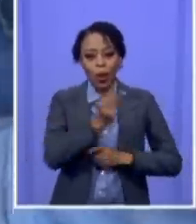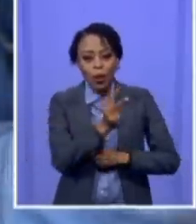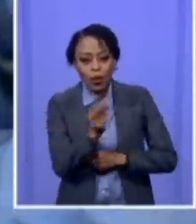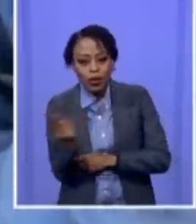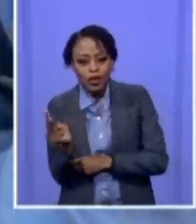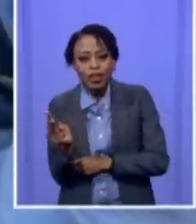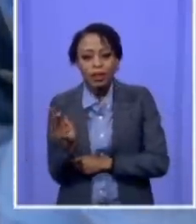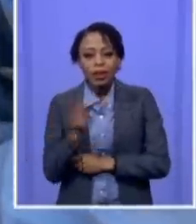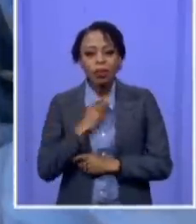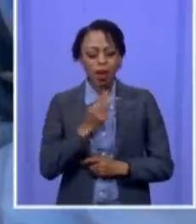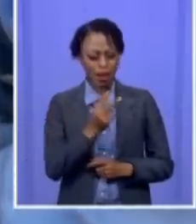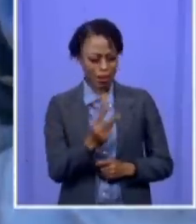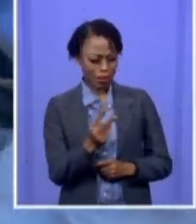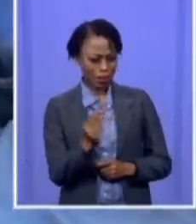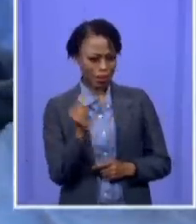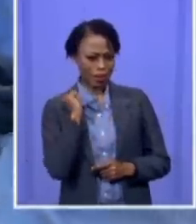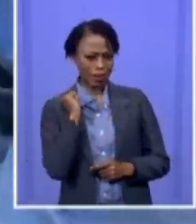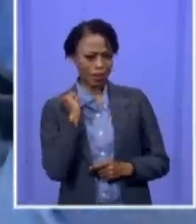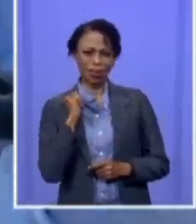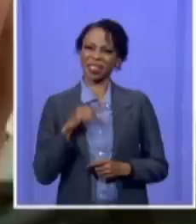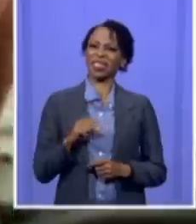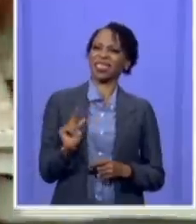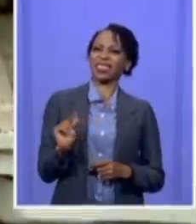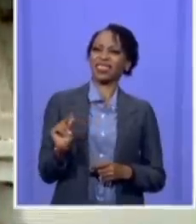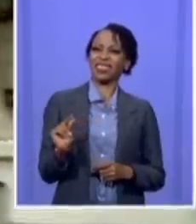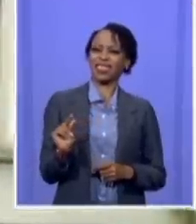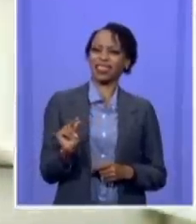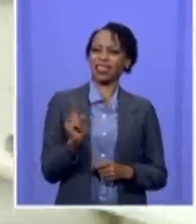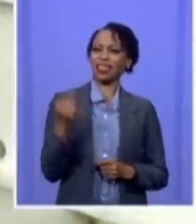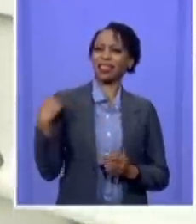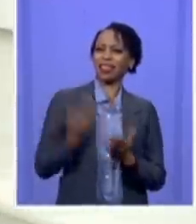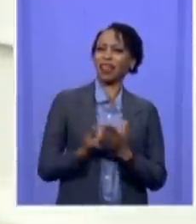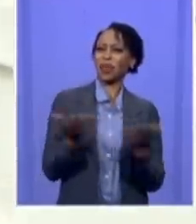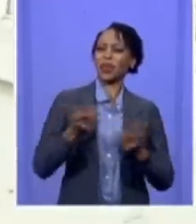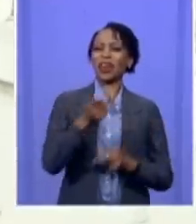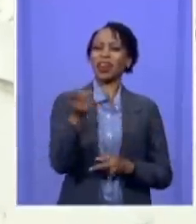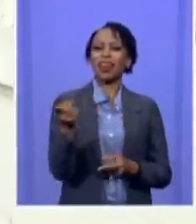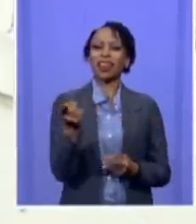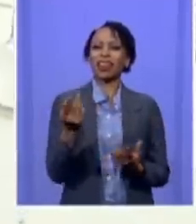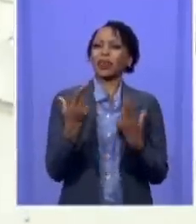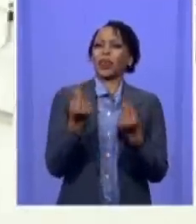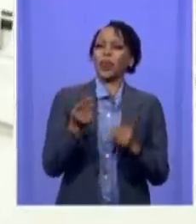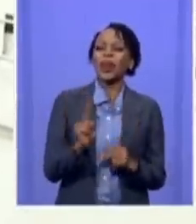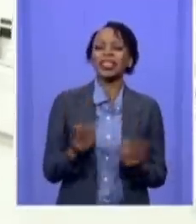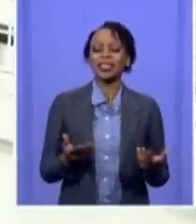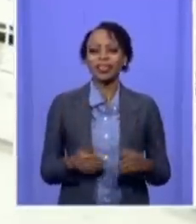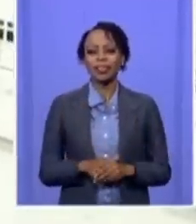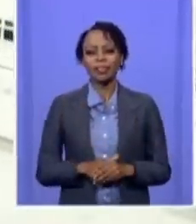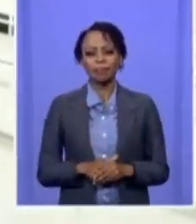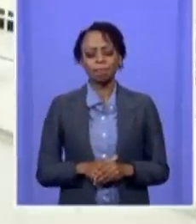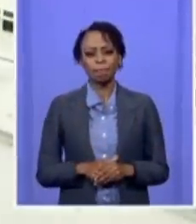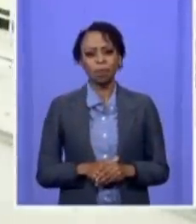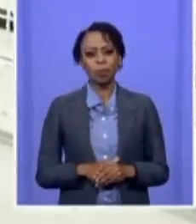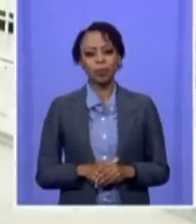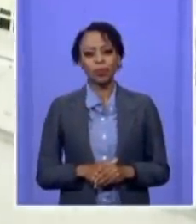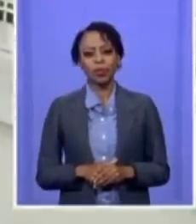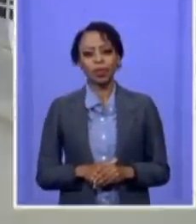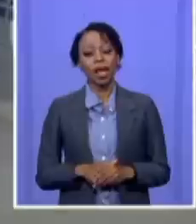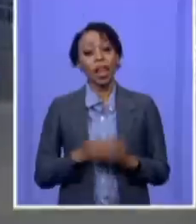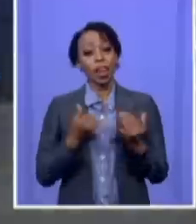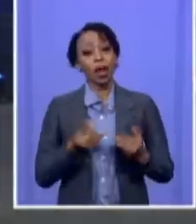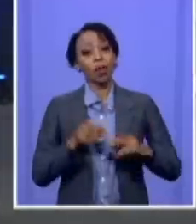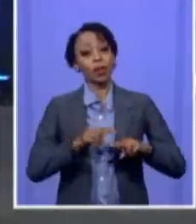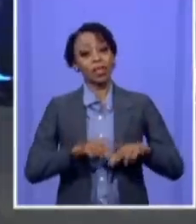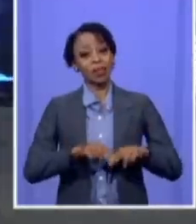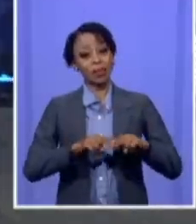moment, when I saw it yesterday, I was asking, where were you? So finally, what I just want to ask you, just based on the level